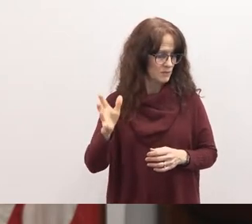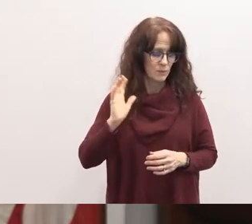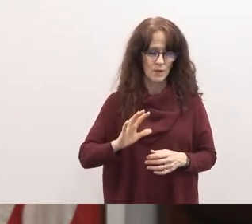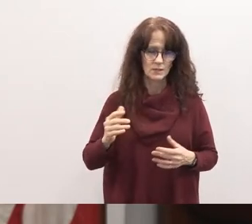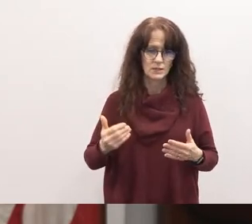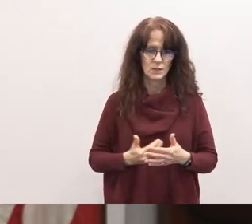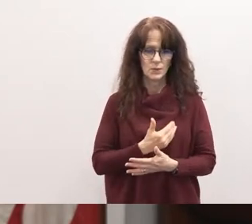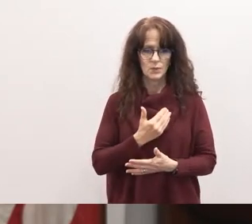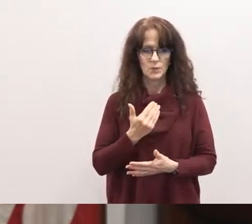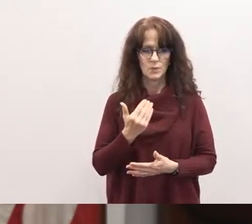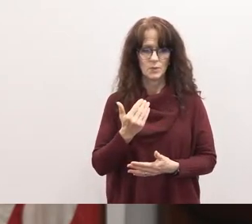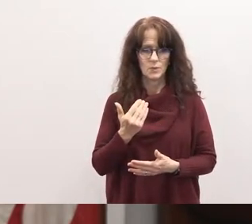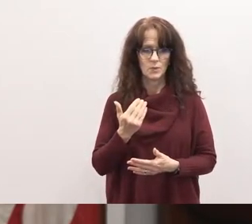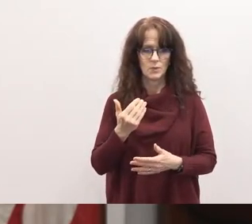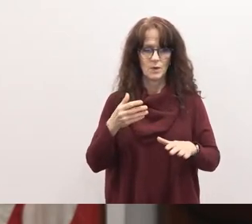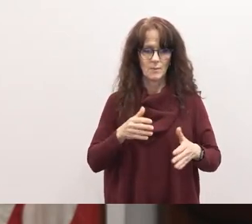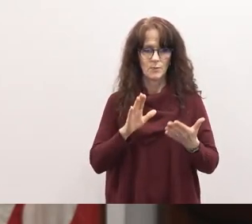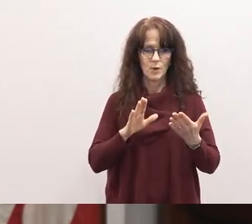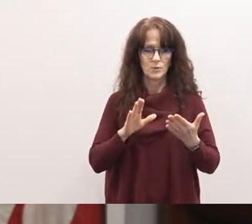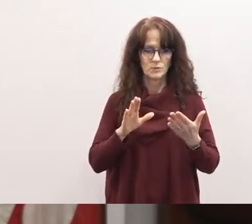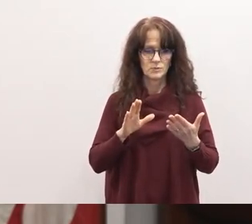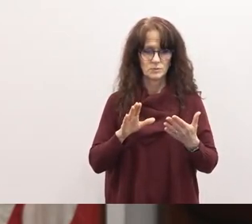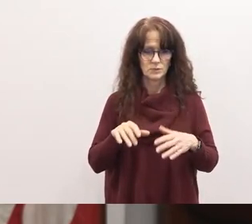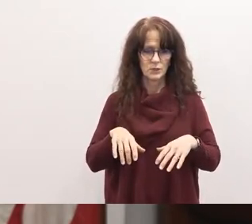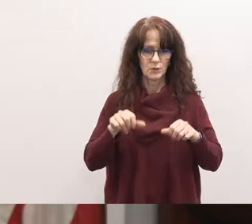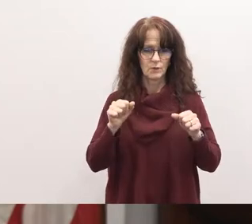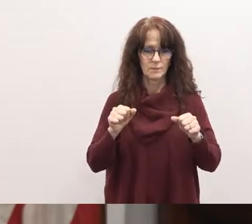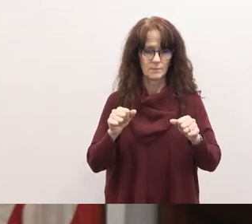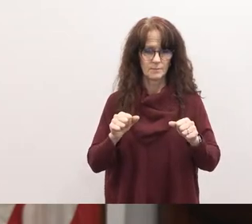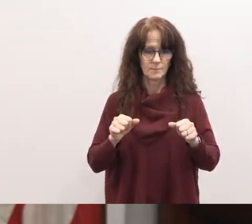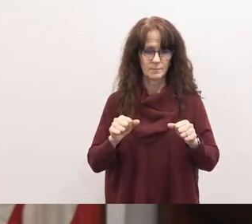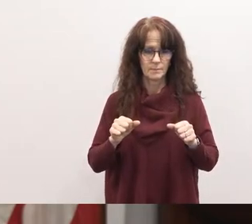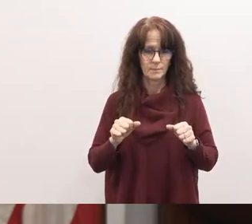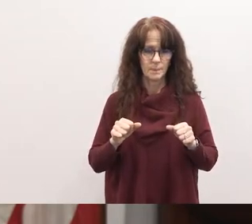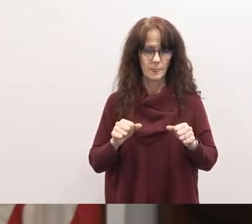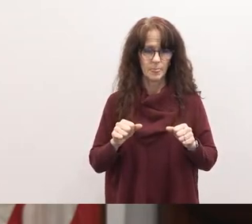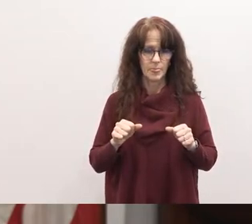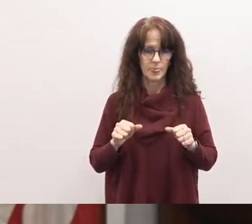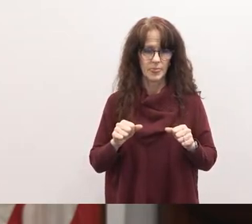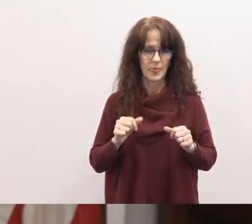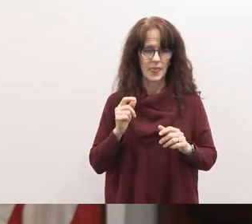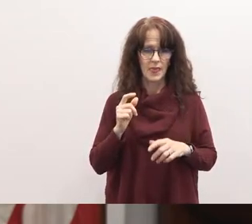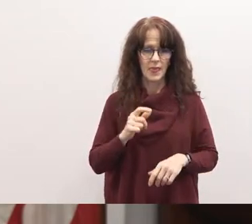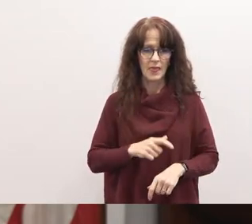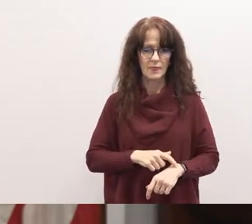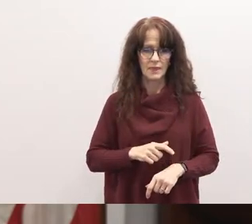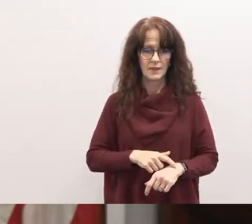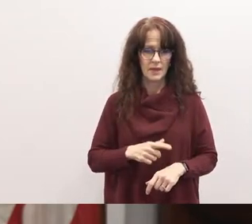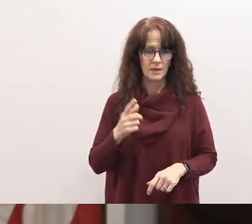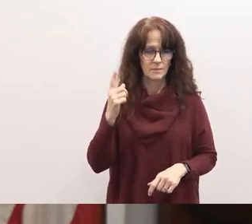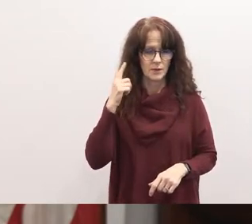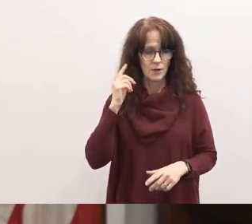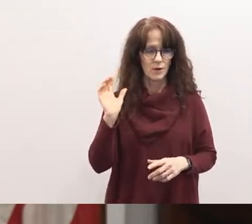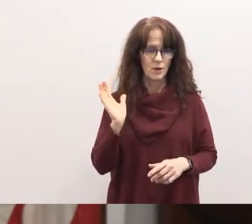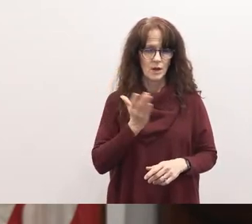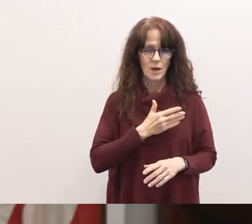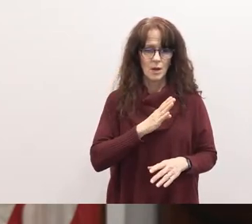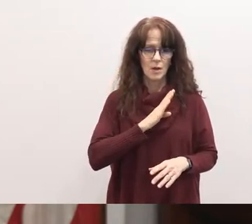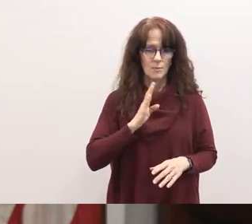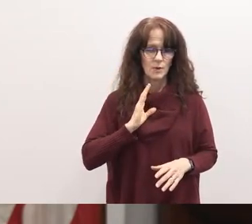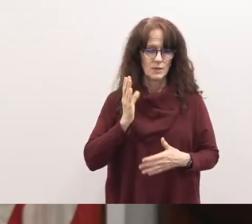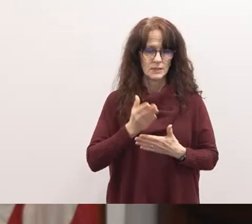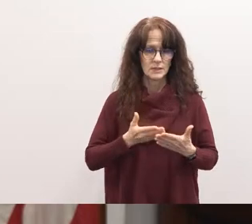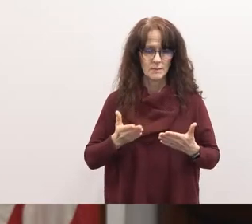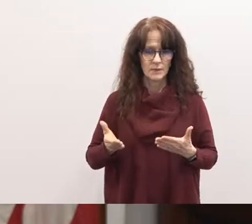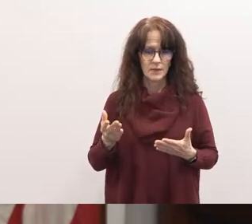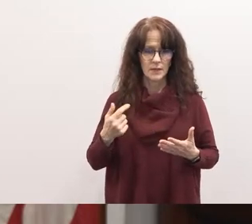new approach that we took. I think at the time you heard from our board that this was